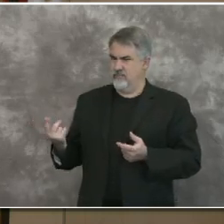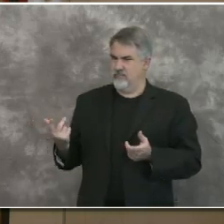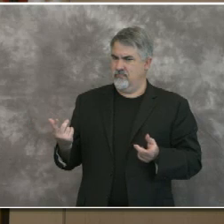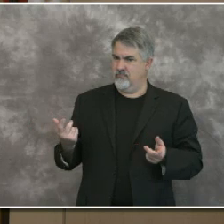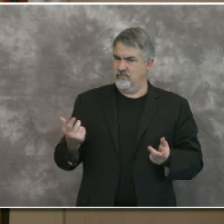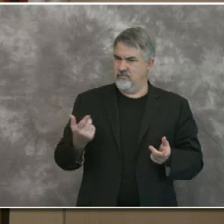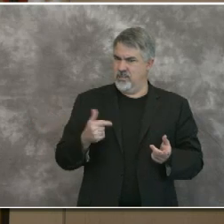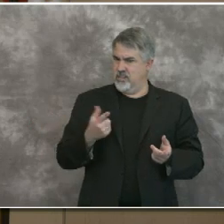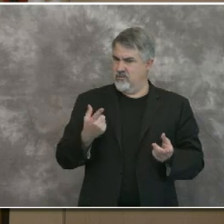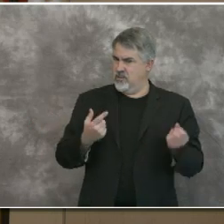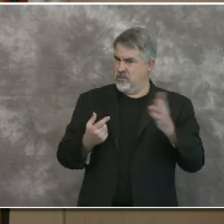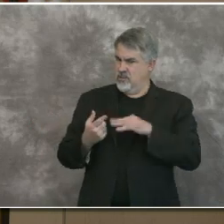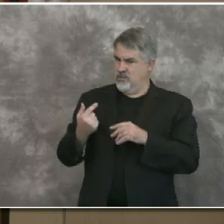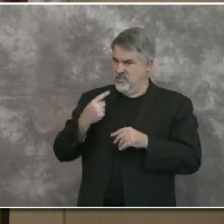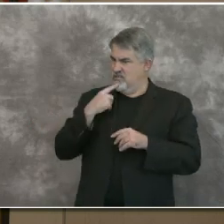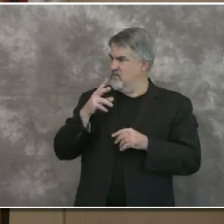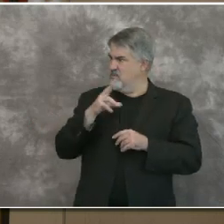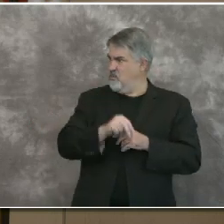you denied them,